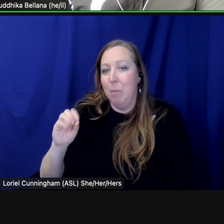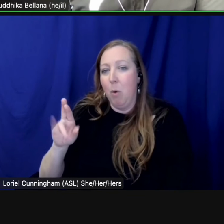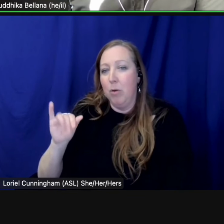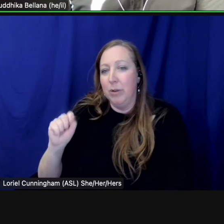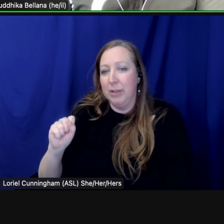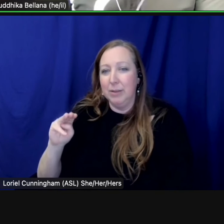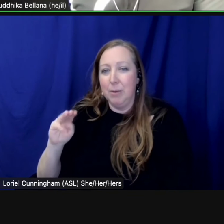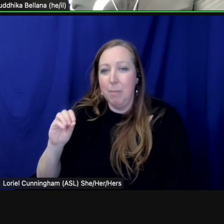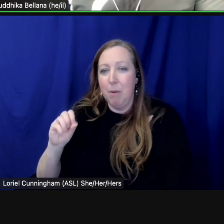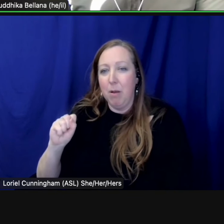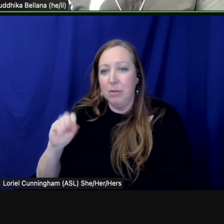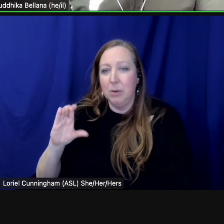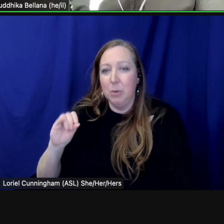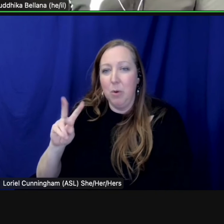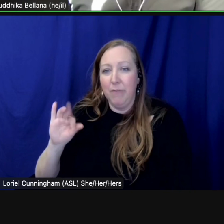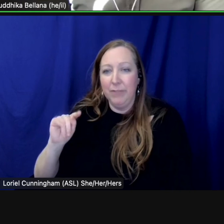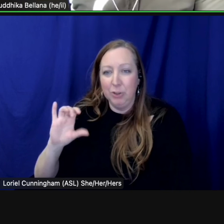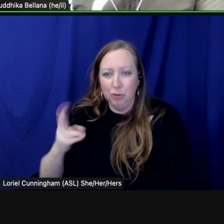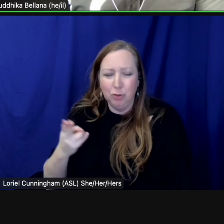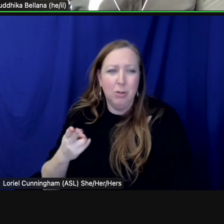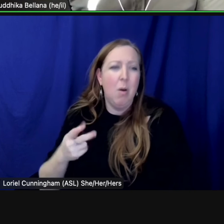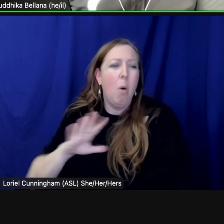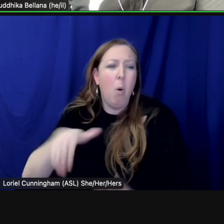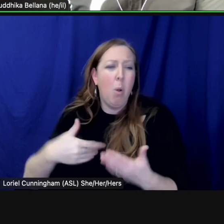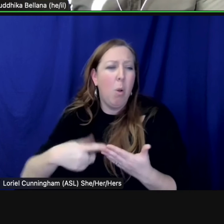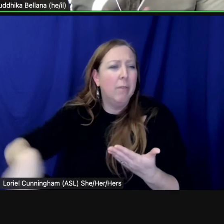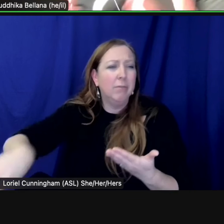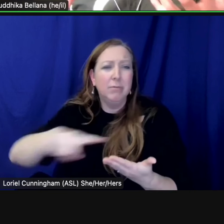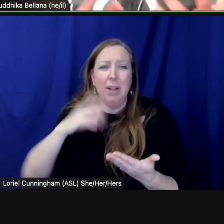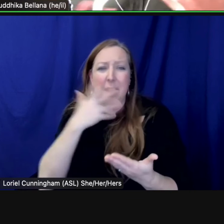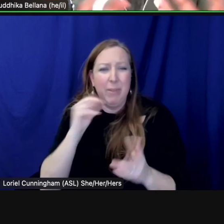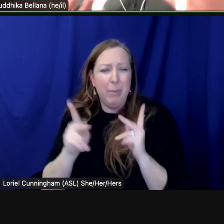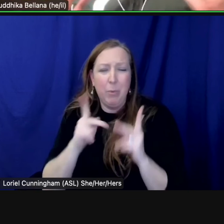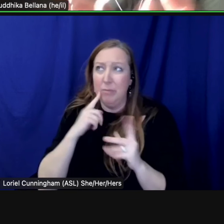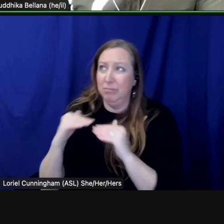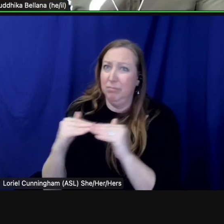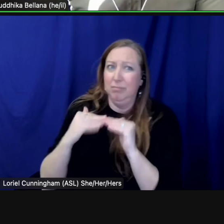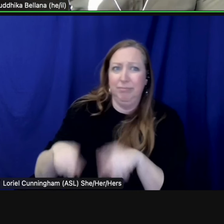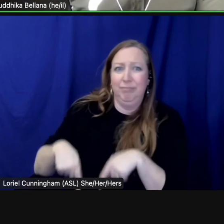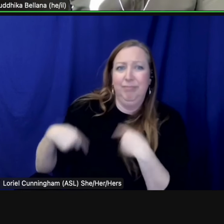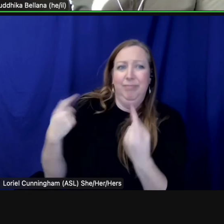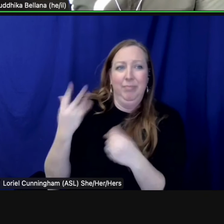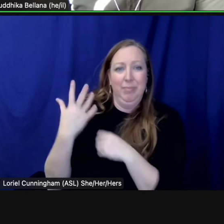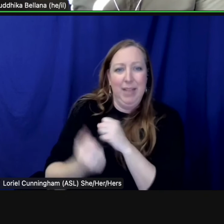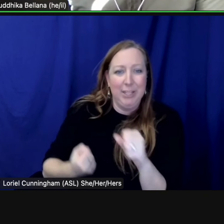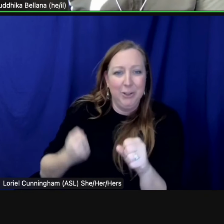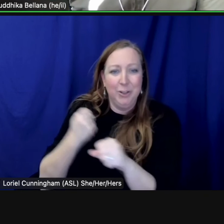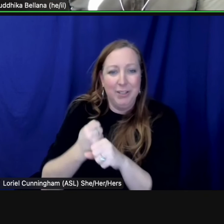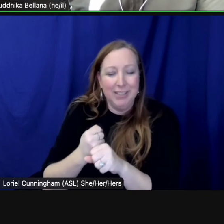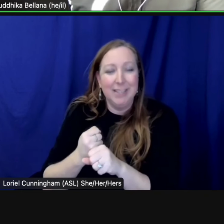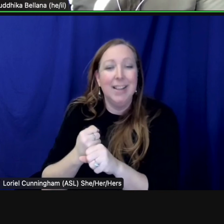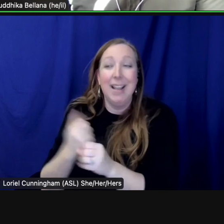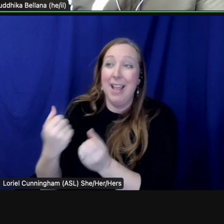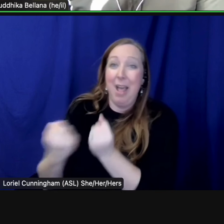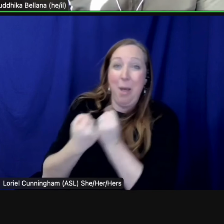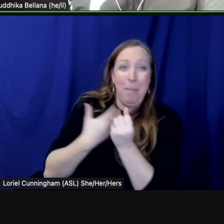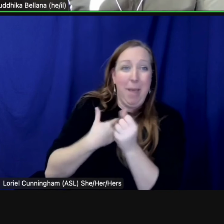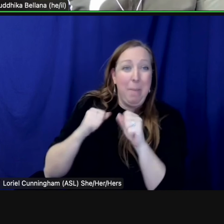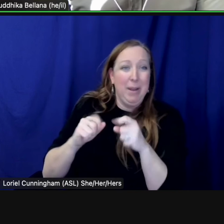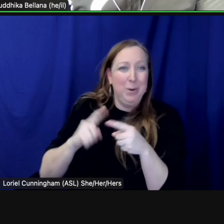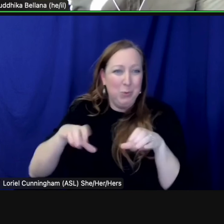who've been my colleagues throughout years who have made this and my ability to do science super fun and enjoyable.